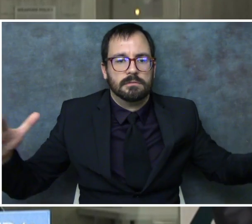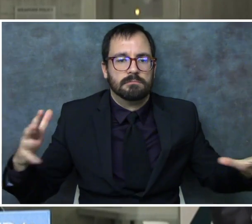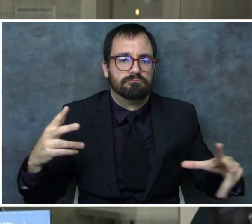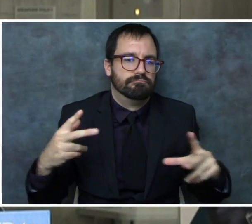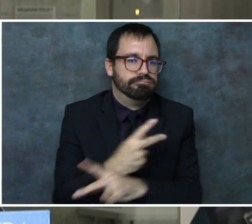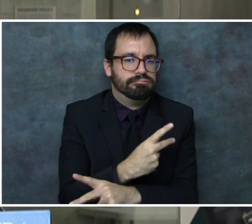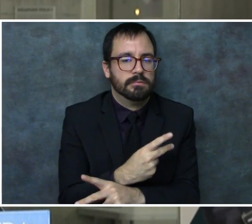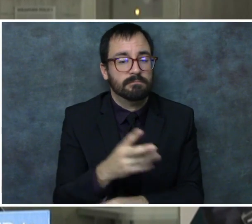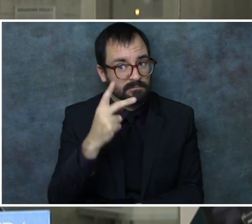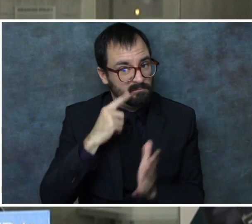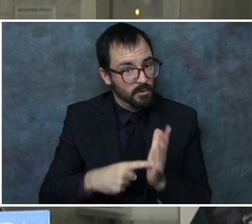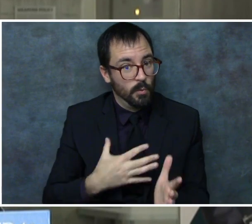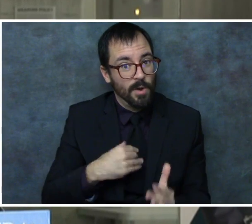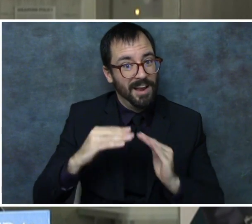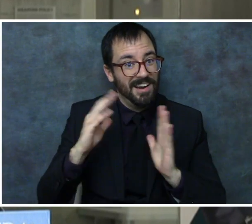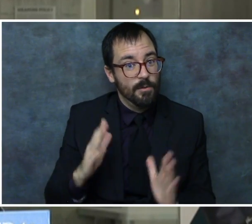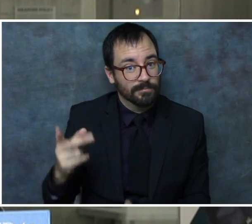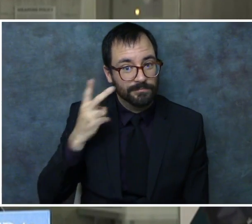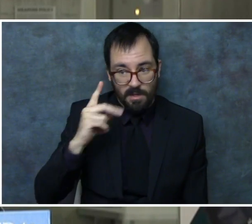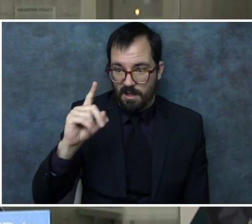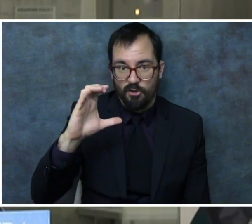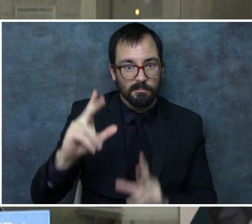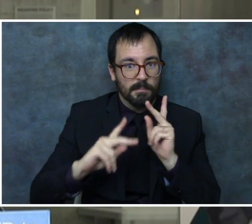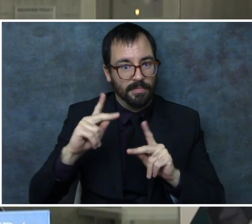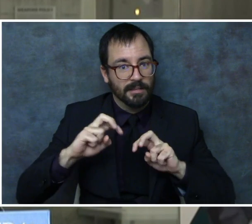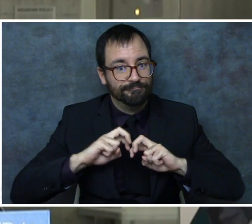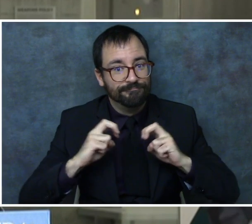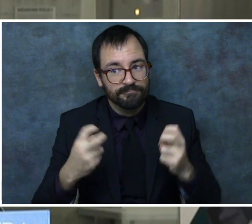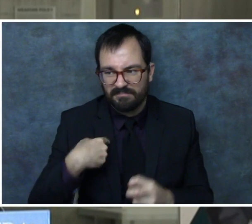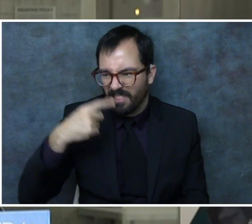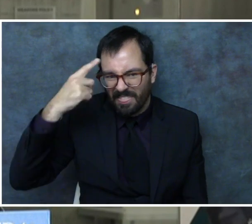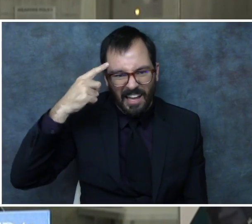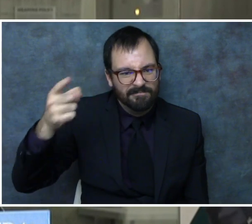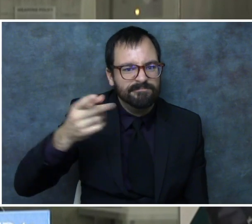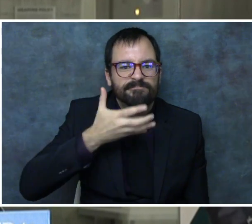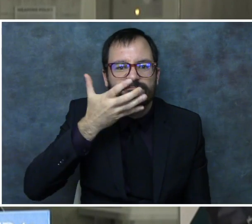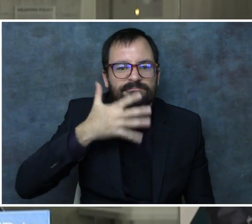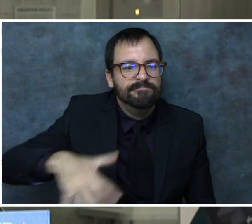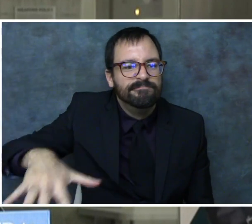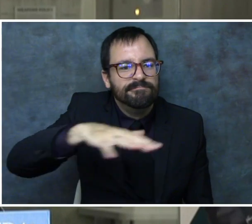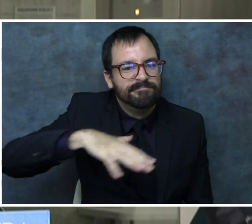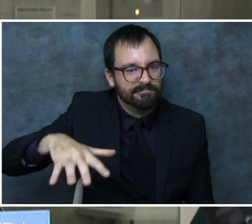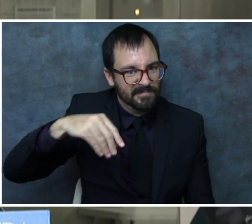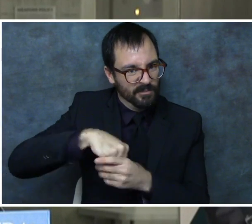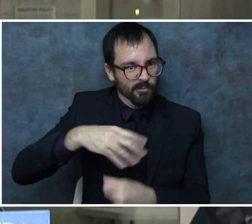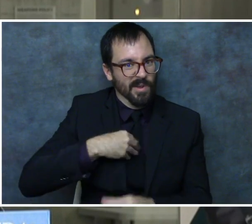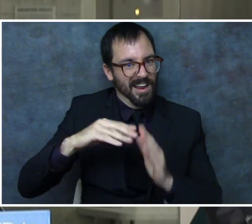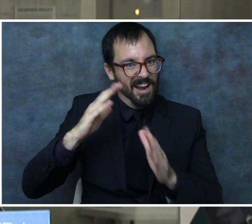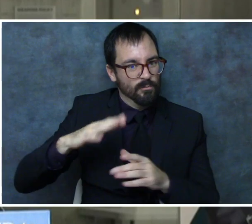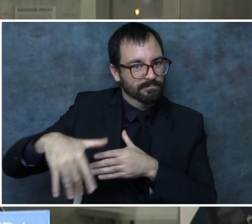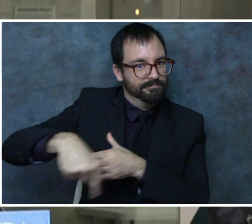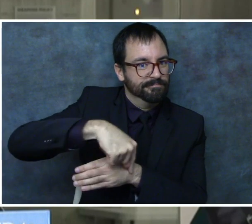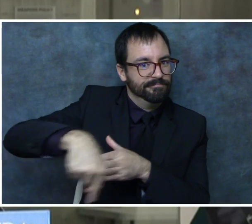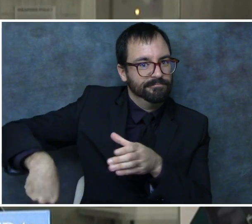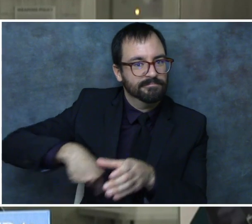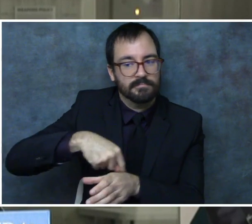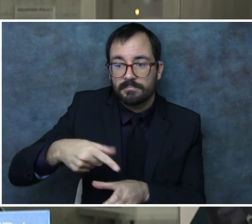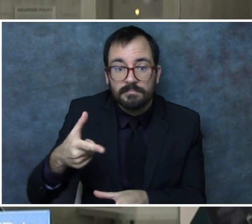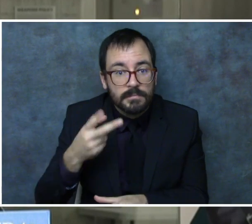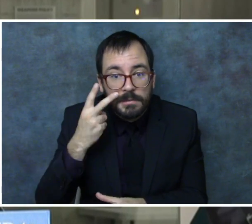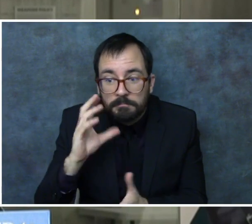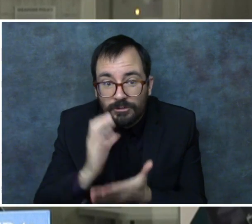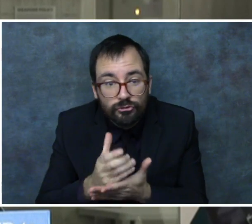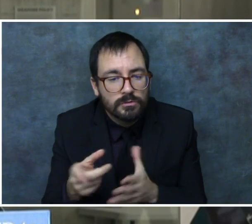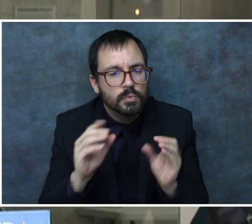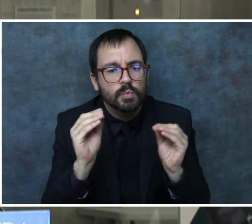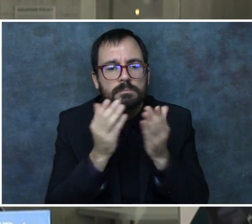South Lawn or the Rose Garden. Nobody was wearing a mask. Nobody was physically social distancing.